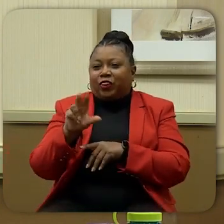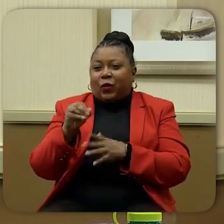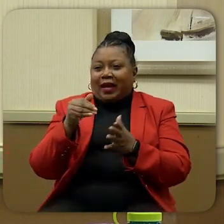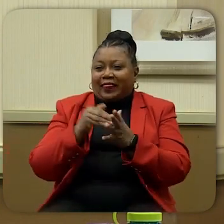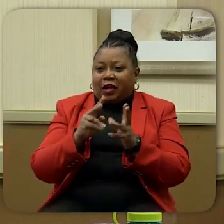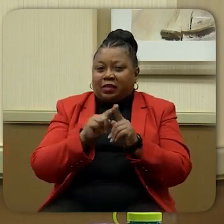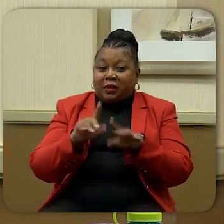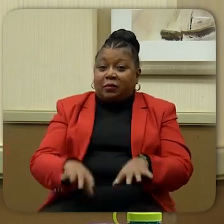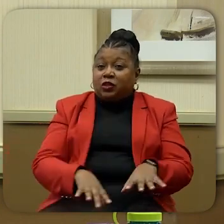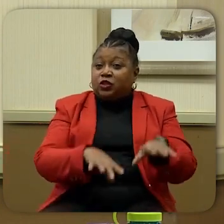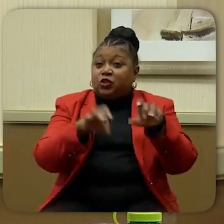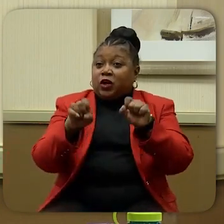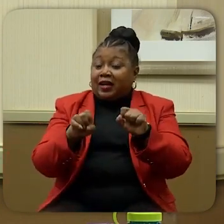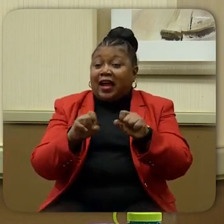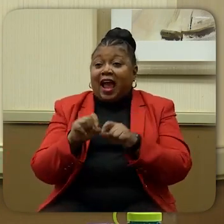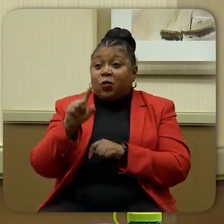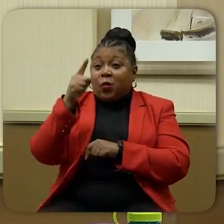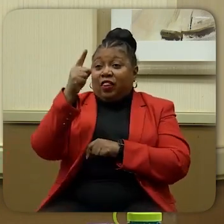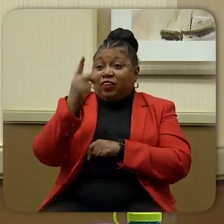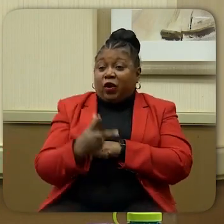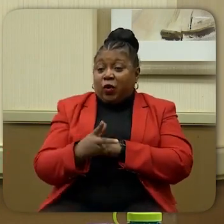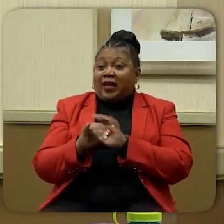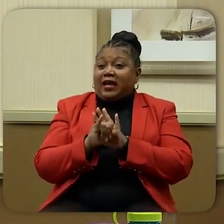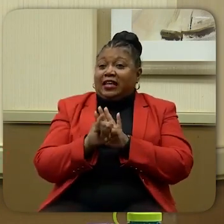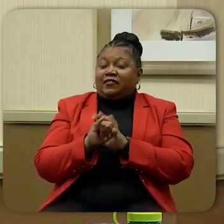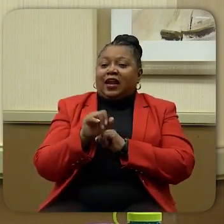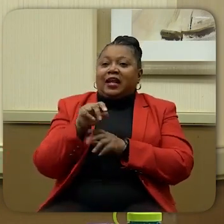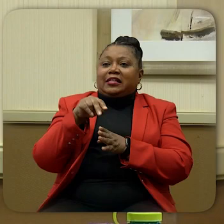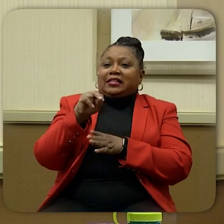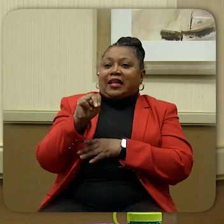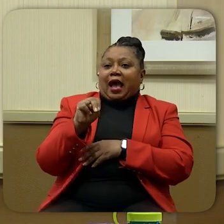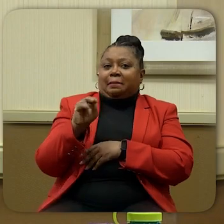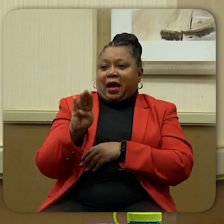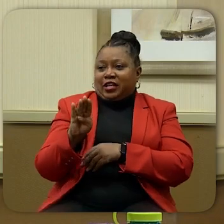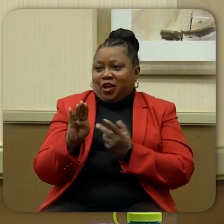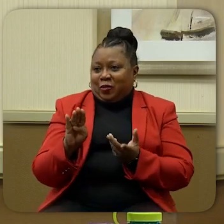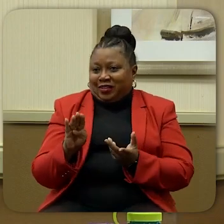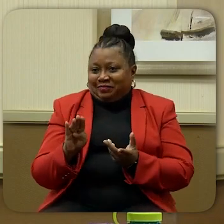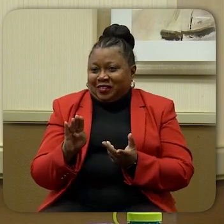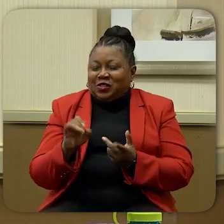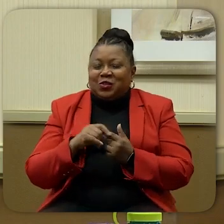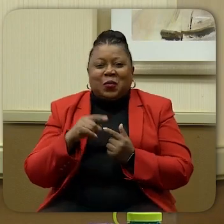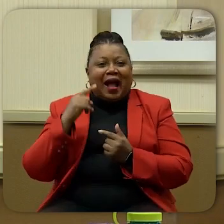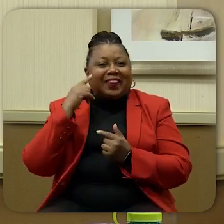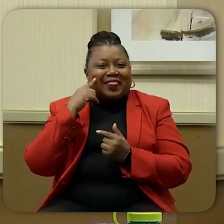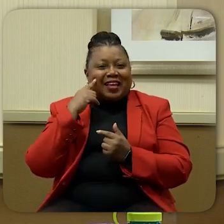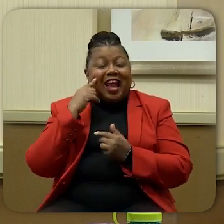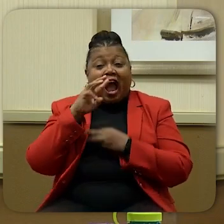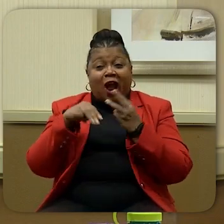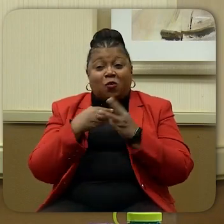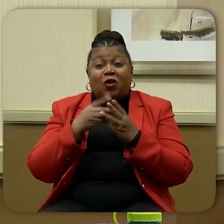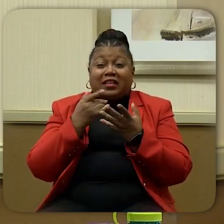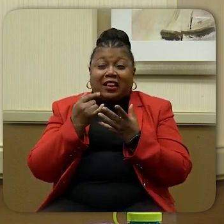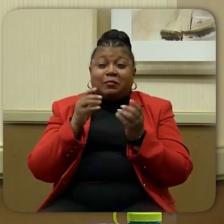30,000 people that took this, and a third of them identified as non-binary. So I think our world is getting a little bit more